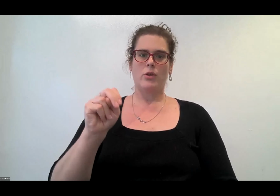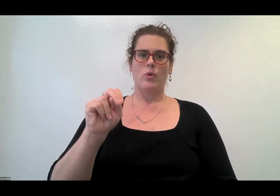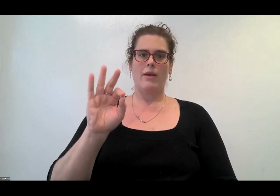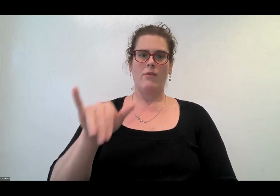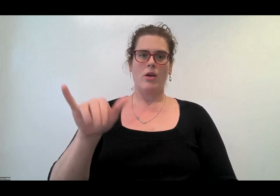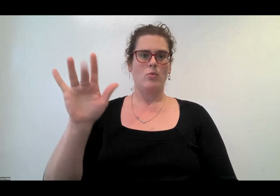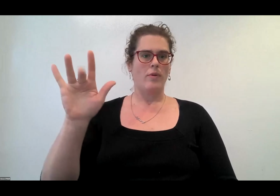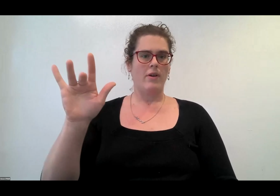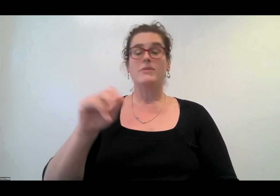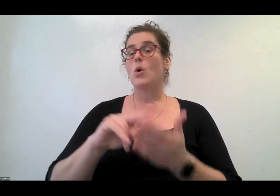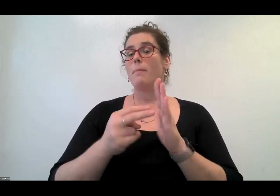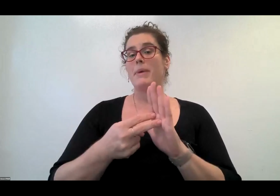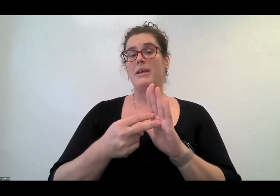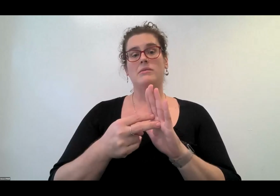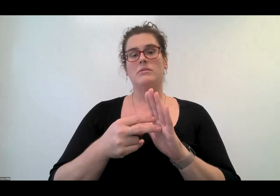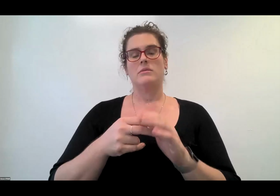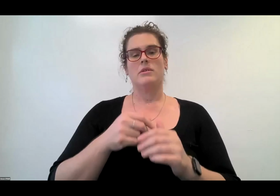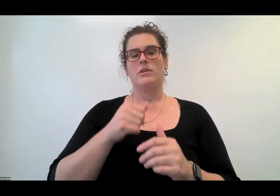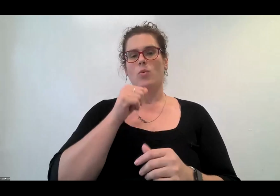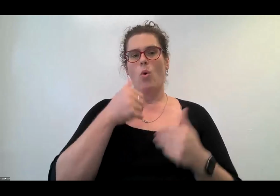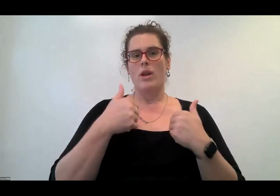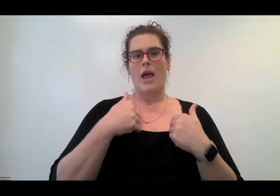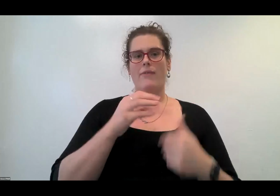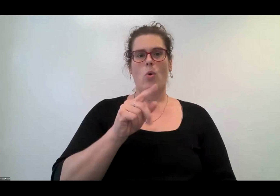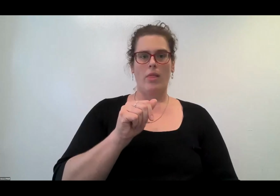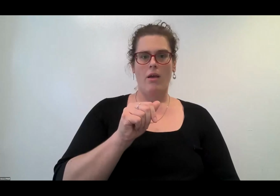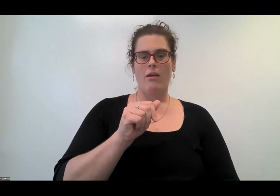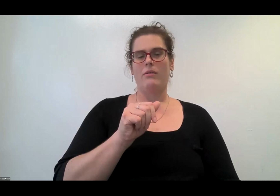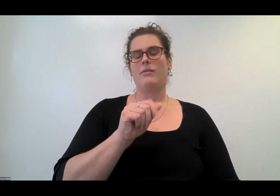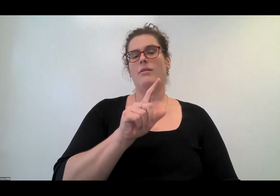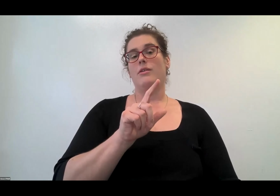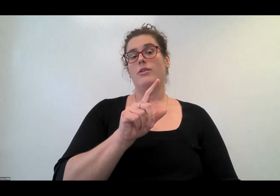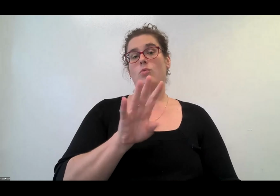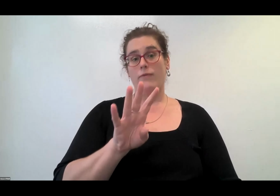COLA 3 months out, there will be a COLA 15 months